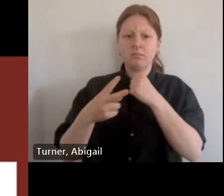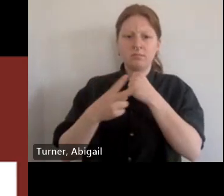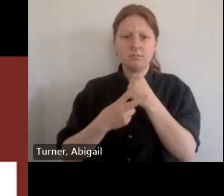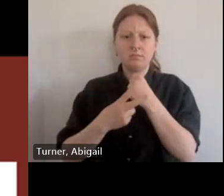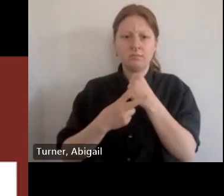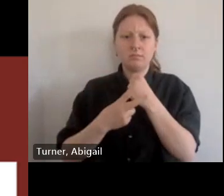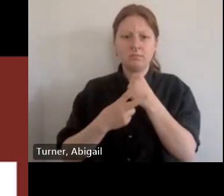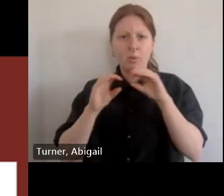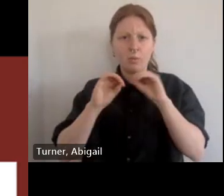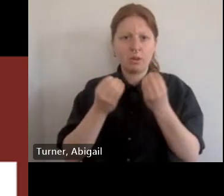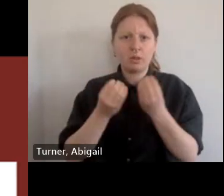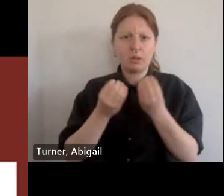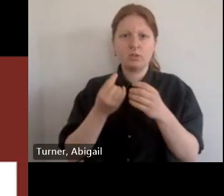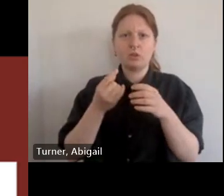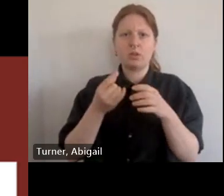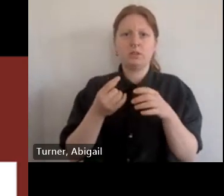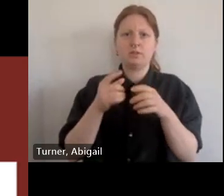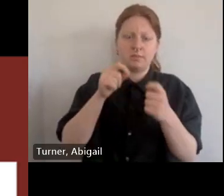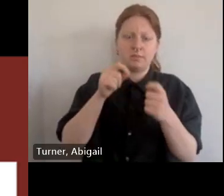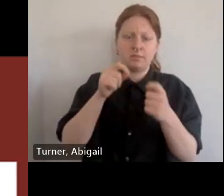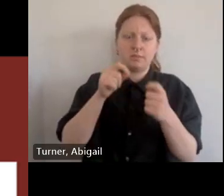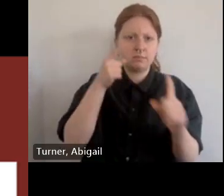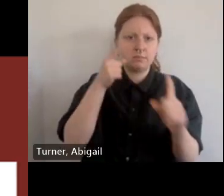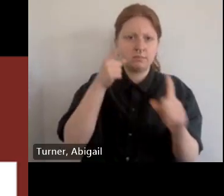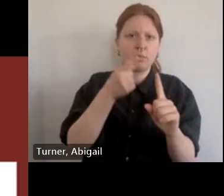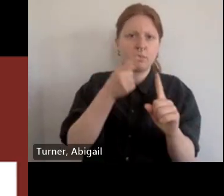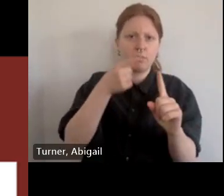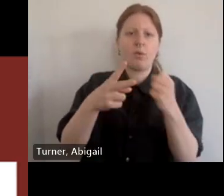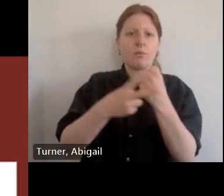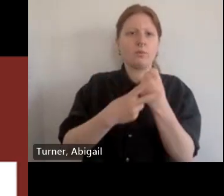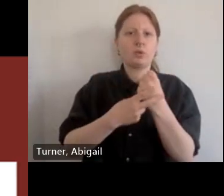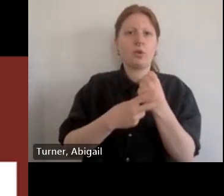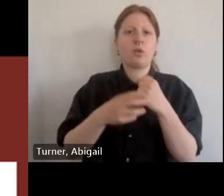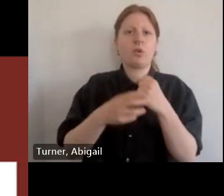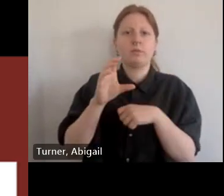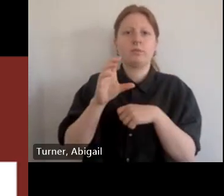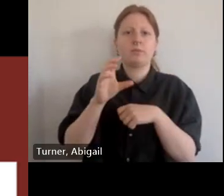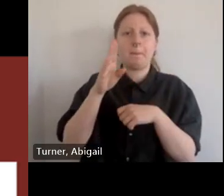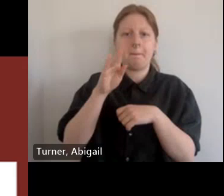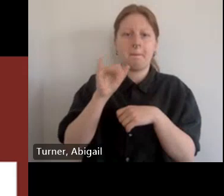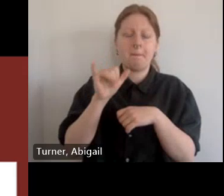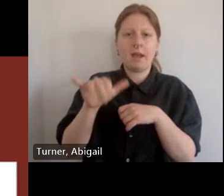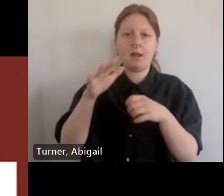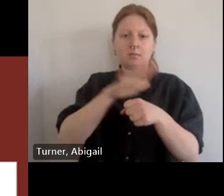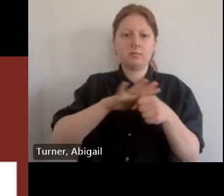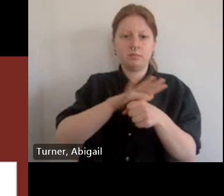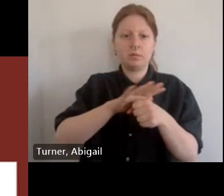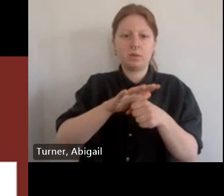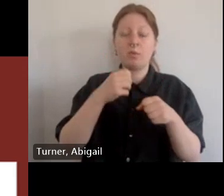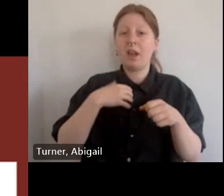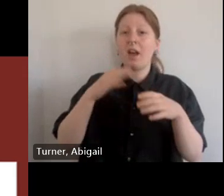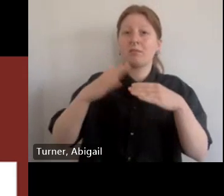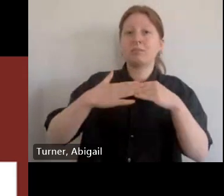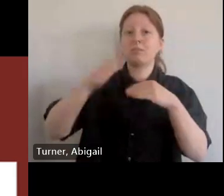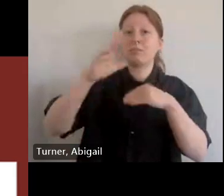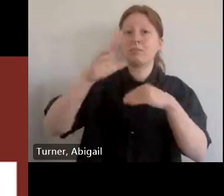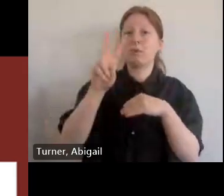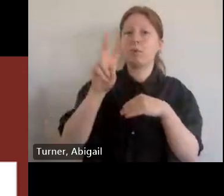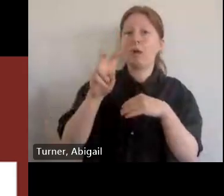Bay. And as a quite large organization, we have over 200 employees. People can utilize their passion